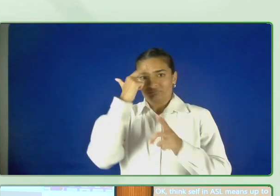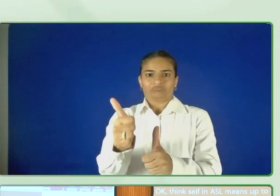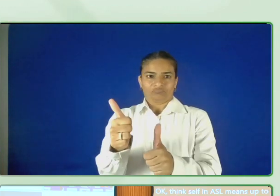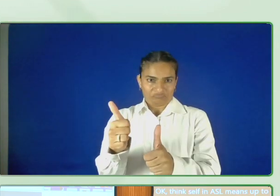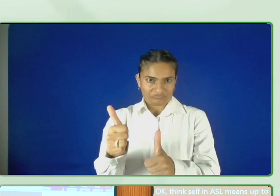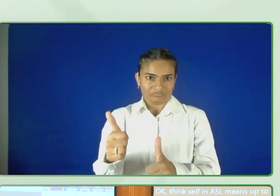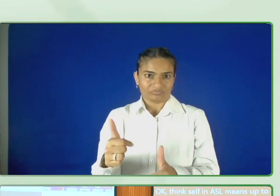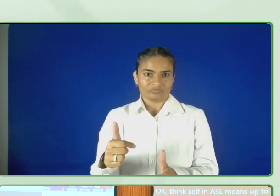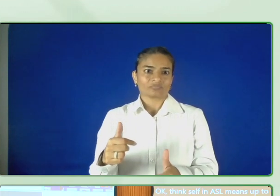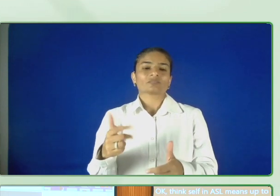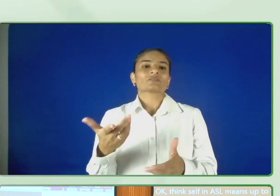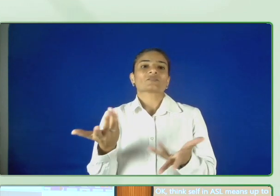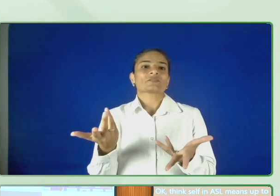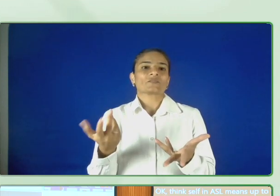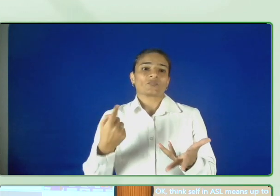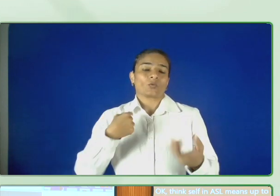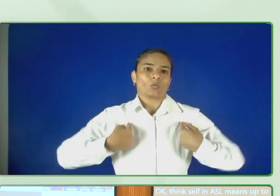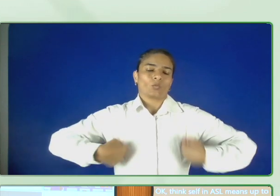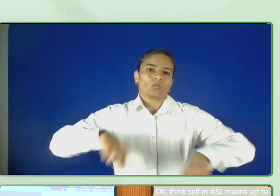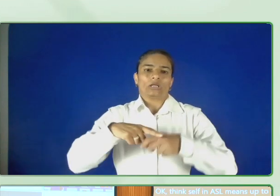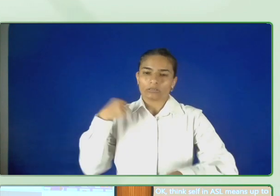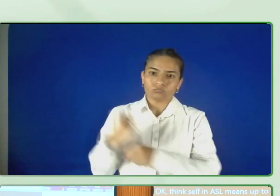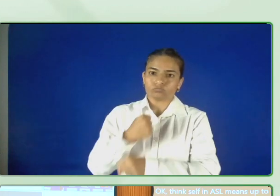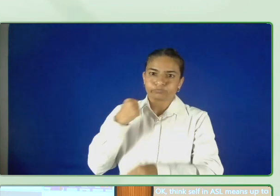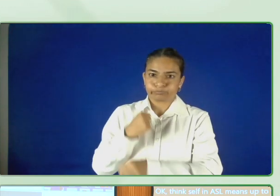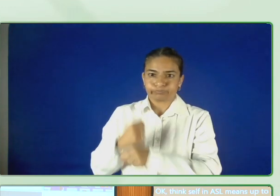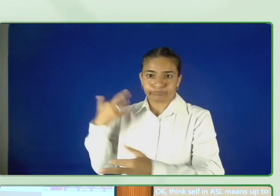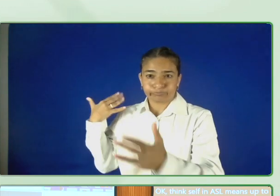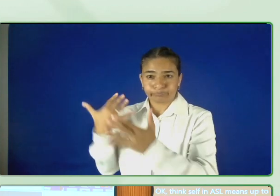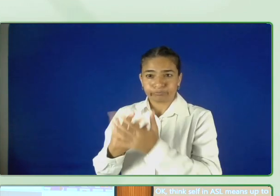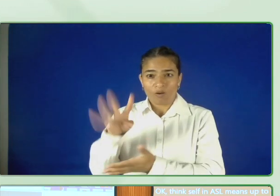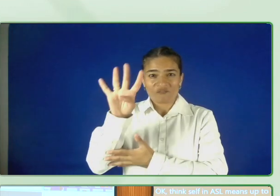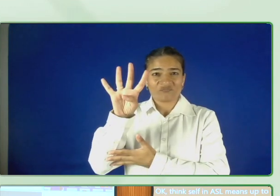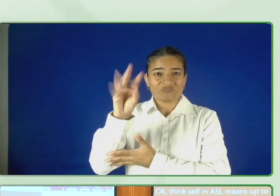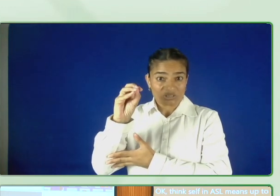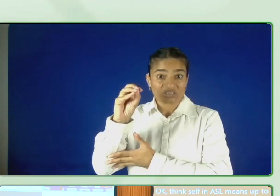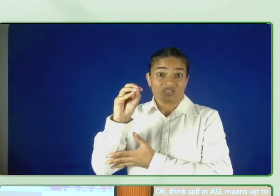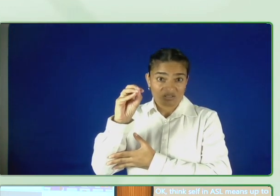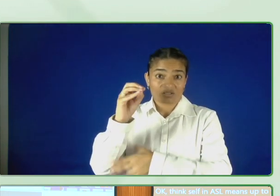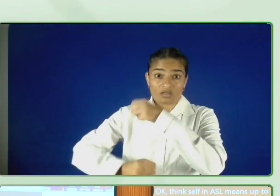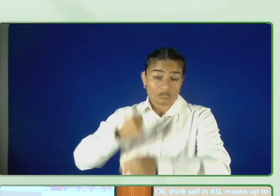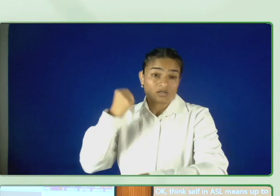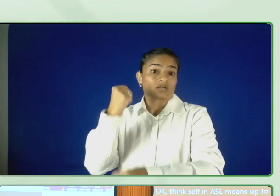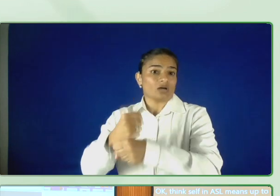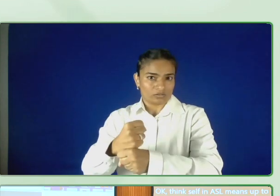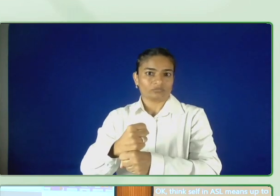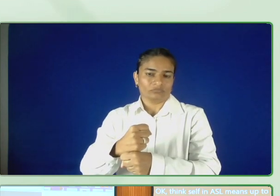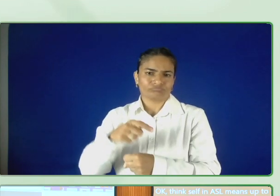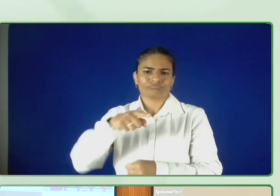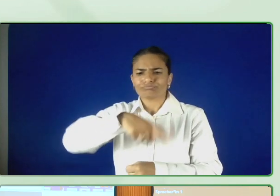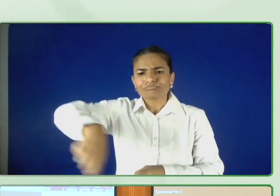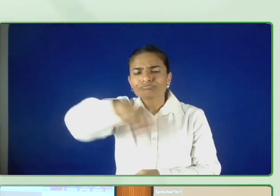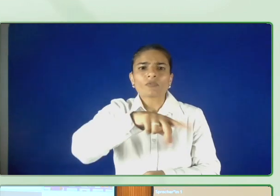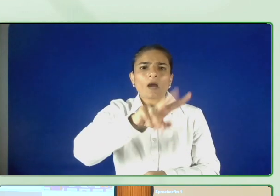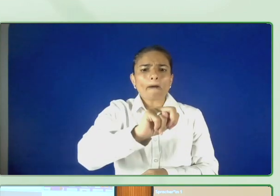been working for 40 years as a nonprofit, grassroots organization